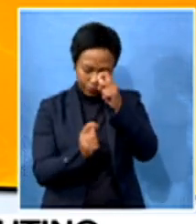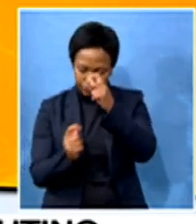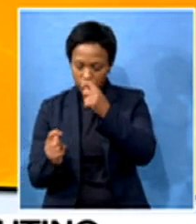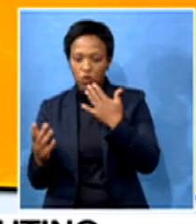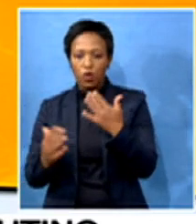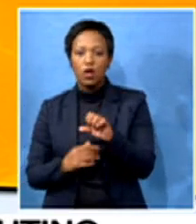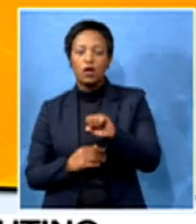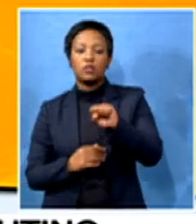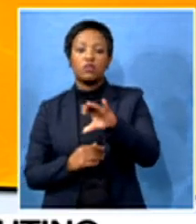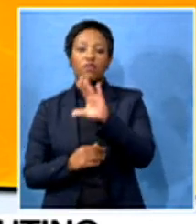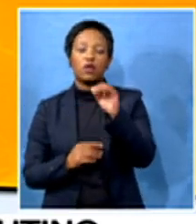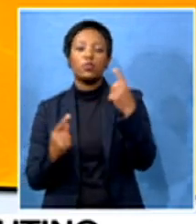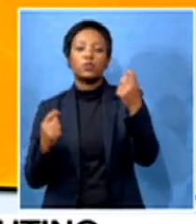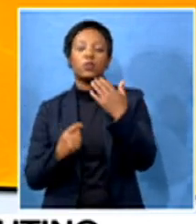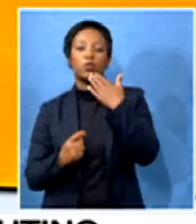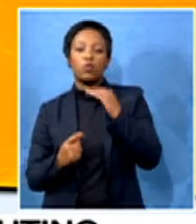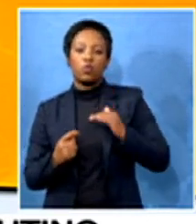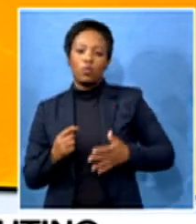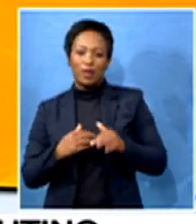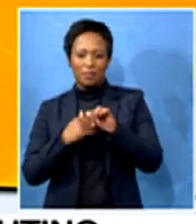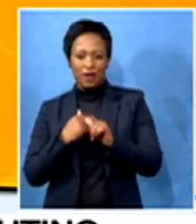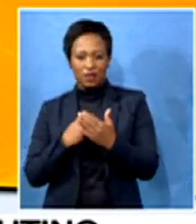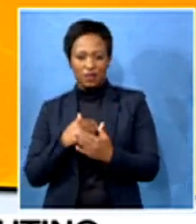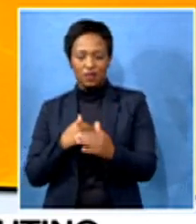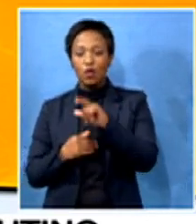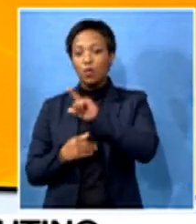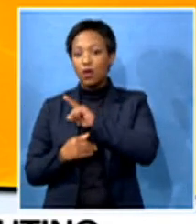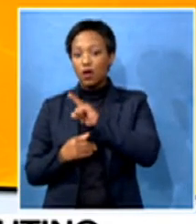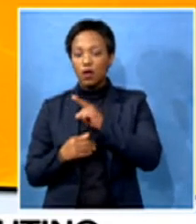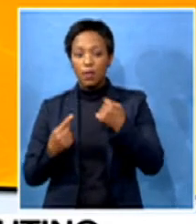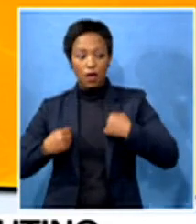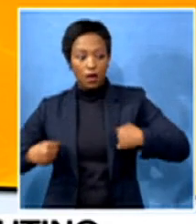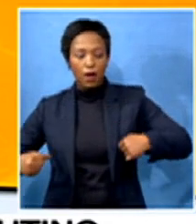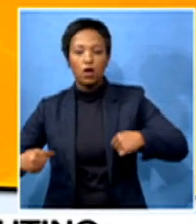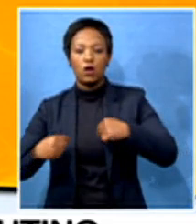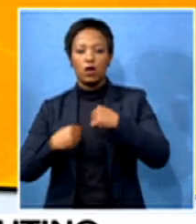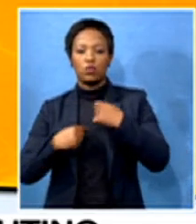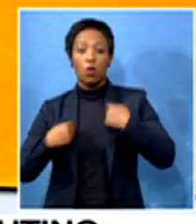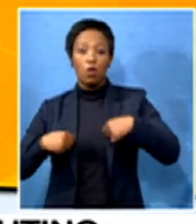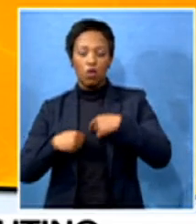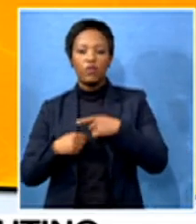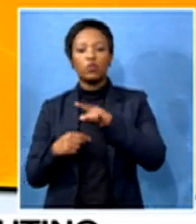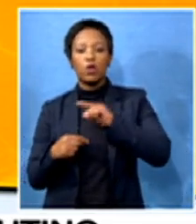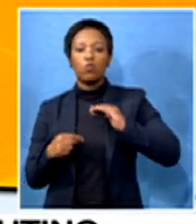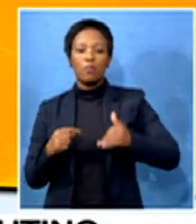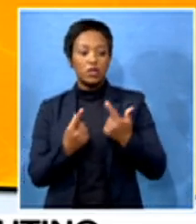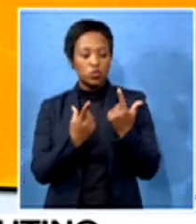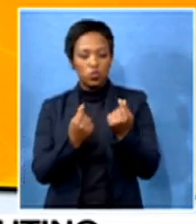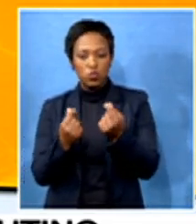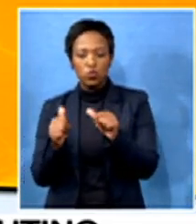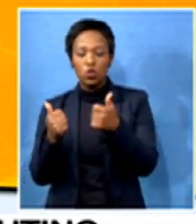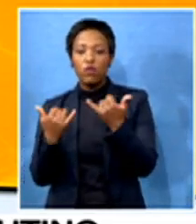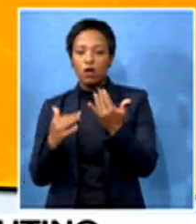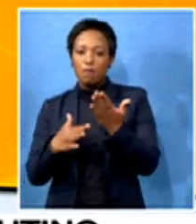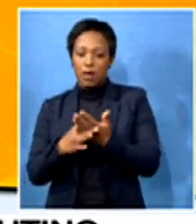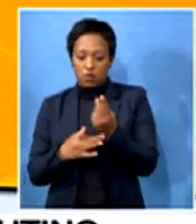Africa celebrate Women's Month, because it's about all of us and women making a difference. So let's take a quick break, and